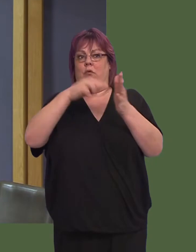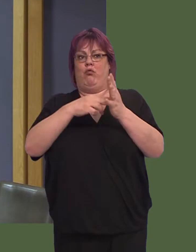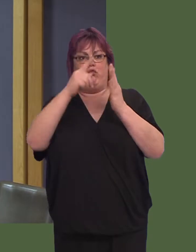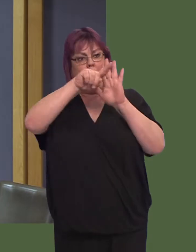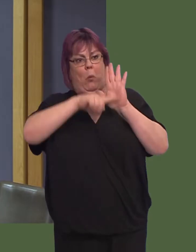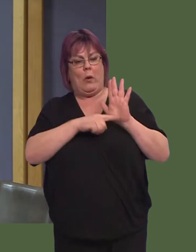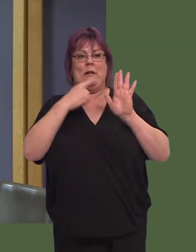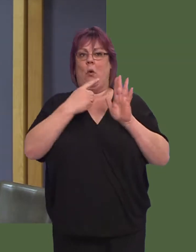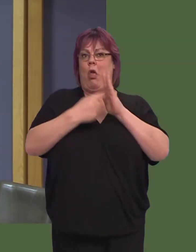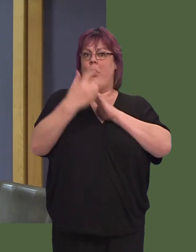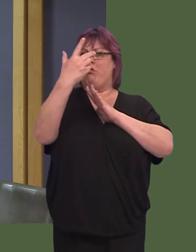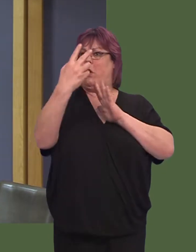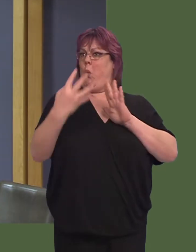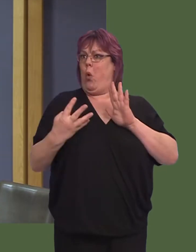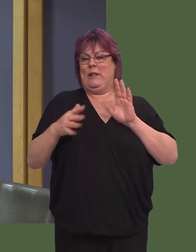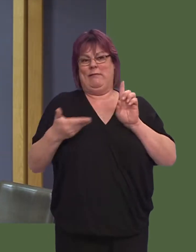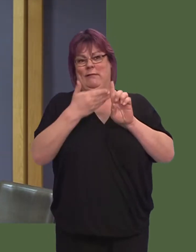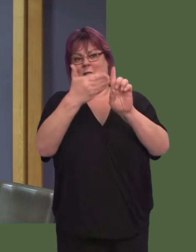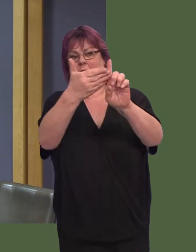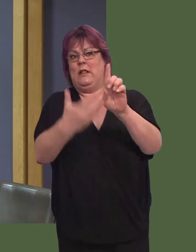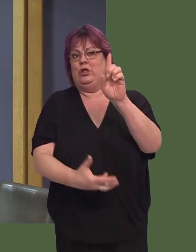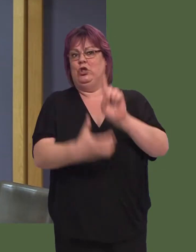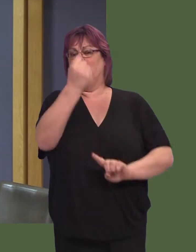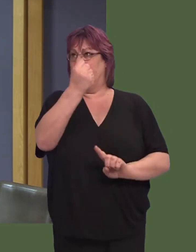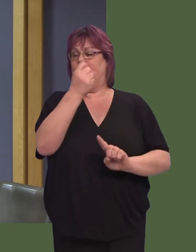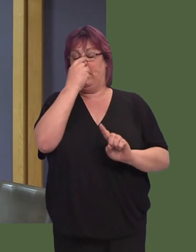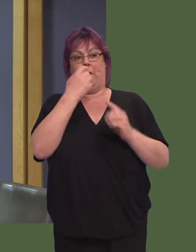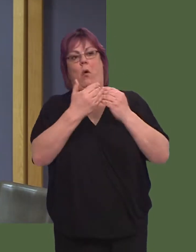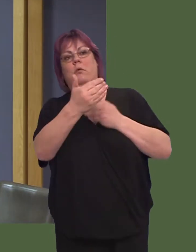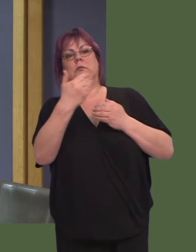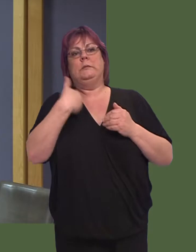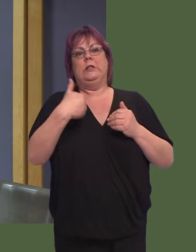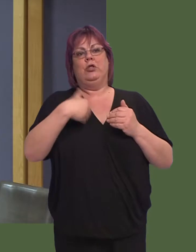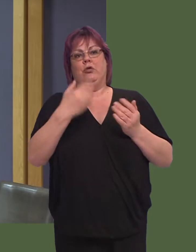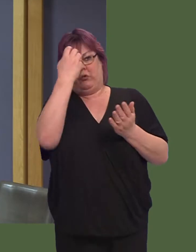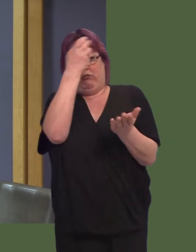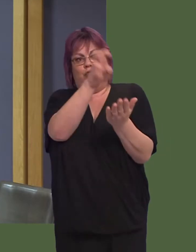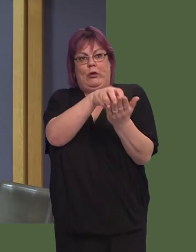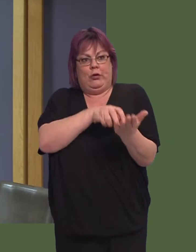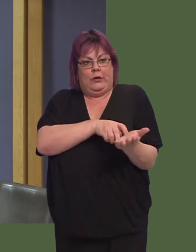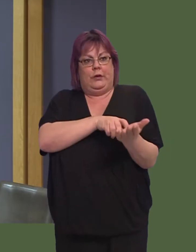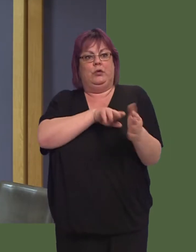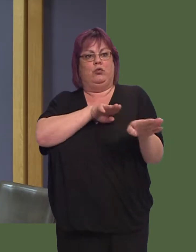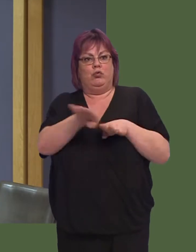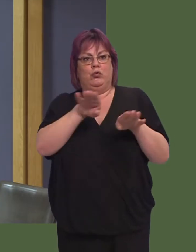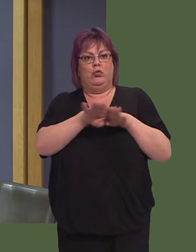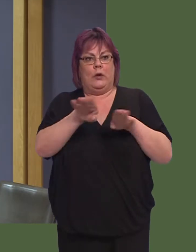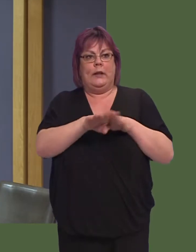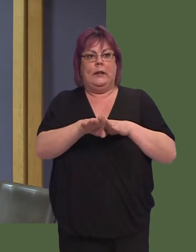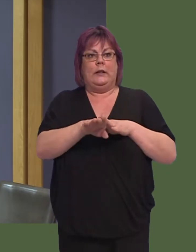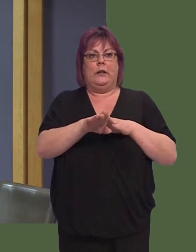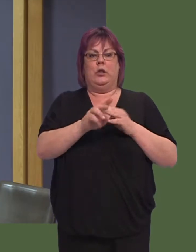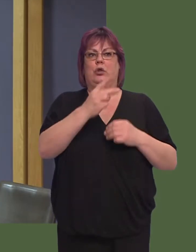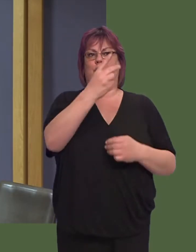of the target for maths and chemistry has been achieved in terms of attracting people to register for teacher